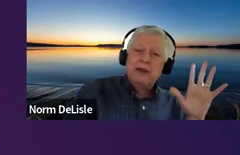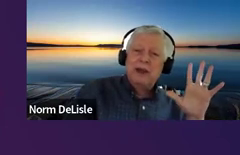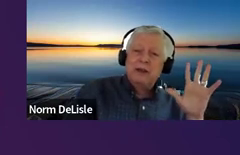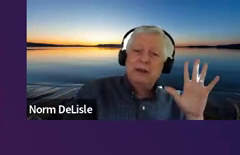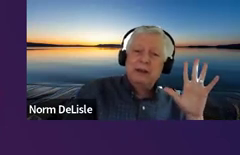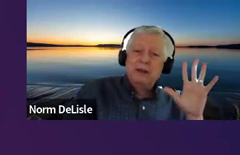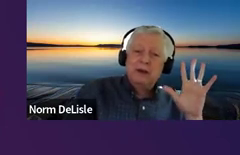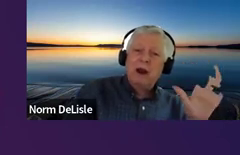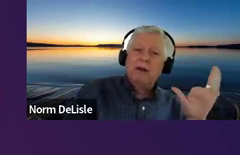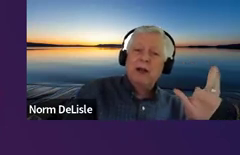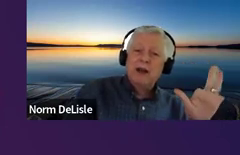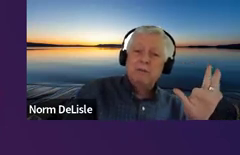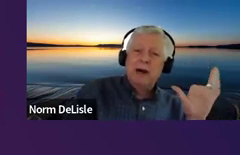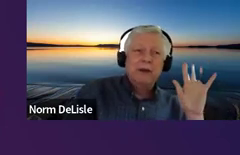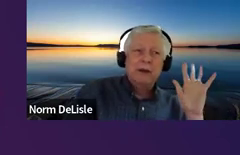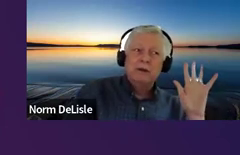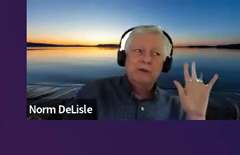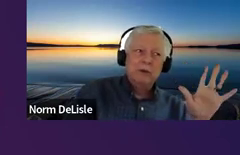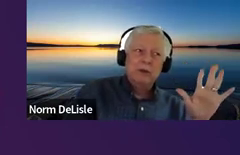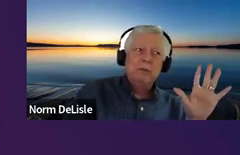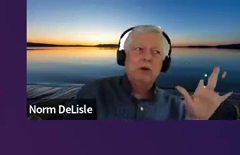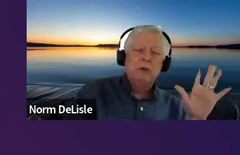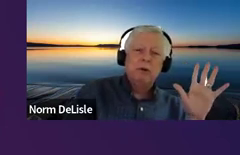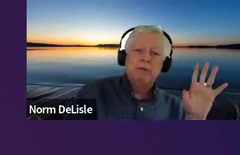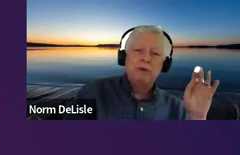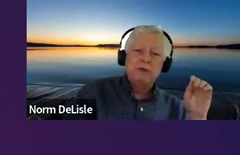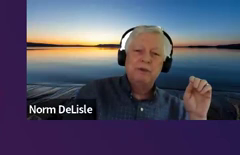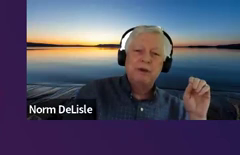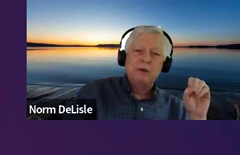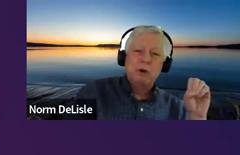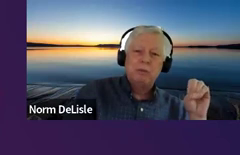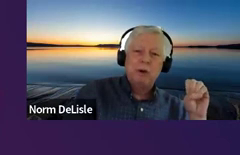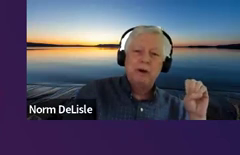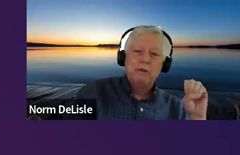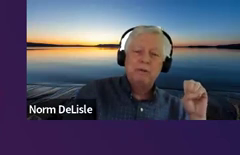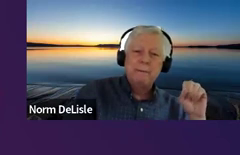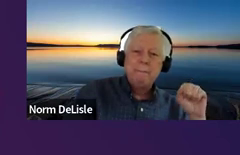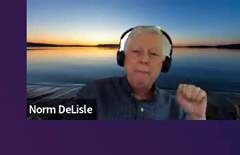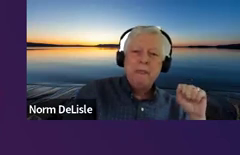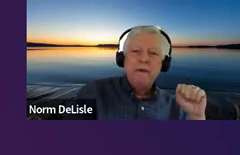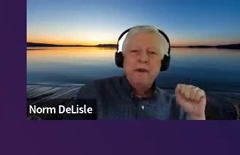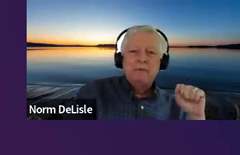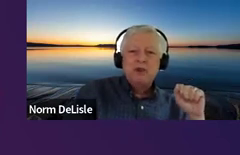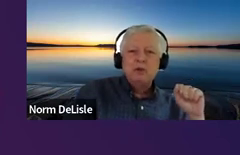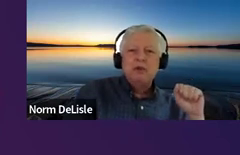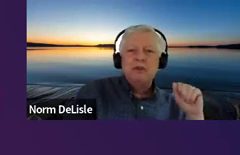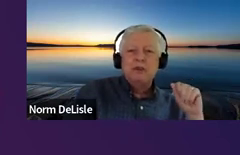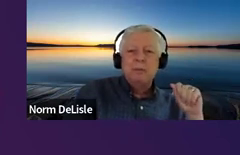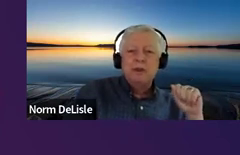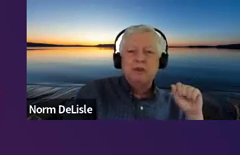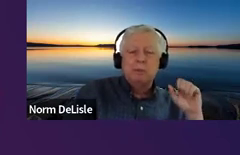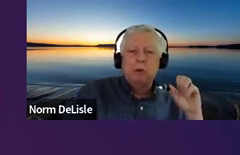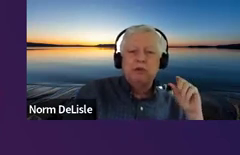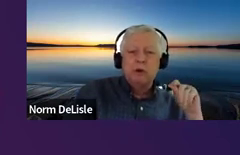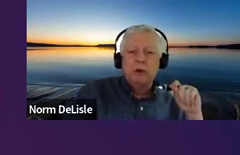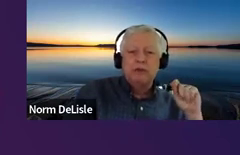I'll tell you that there are a lot of them out there, and certainly personal preference is a very important part of choosing